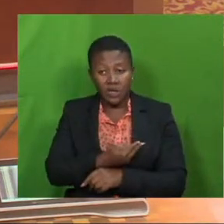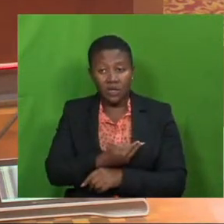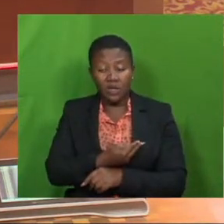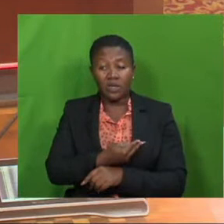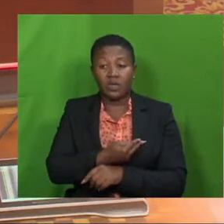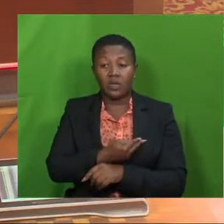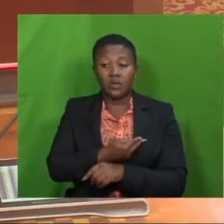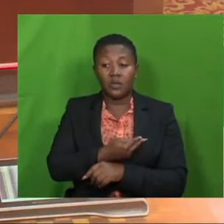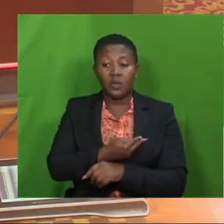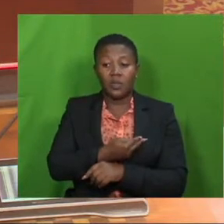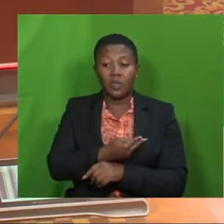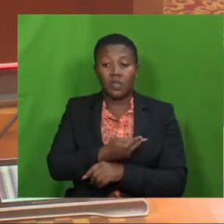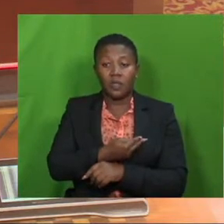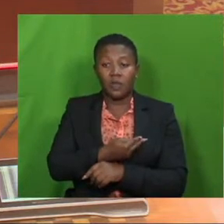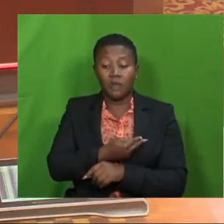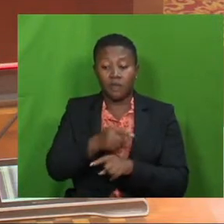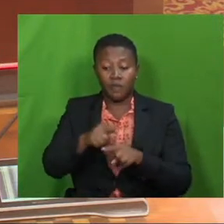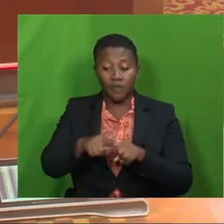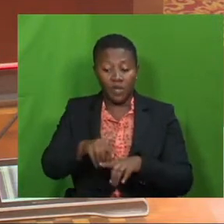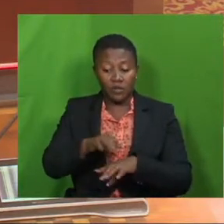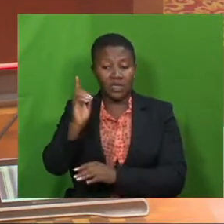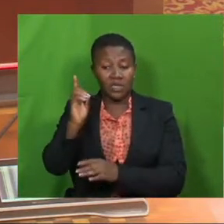rancorous December